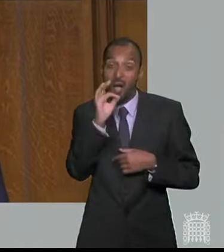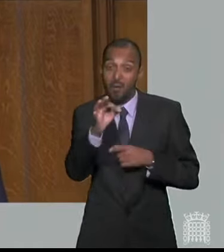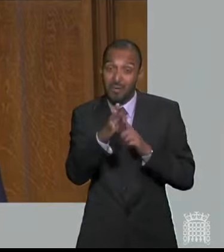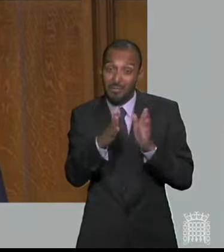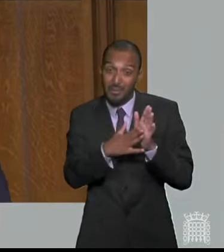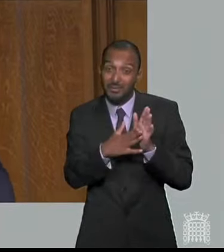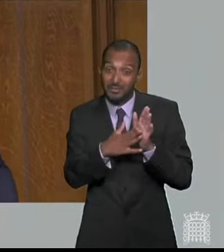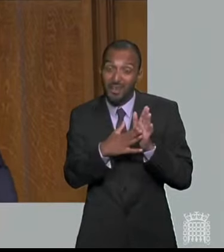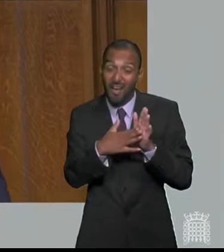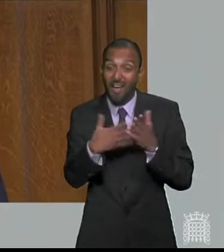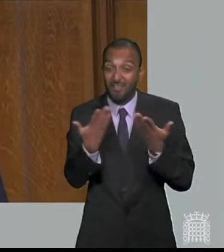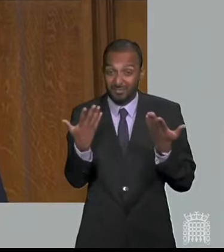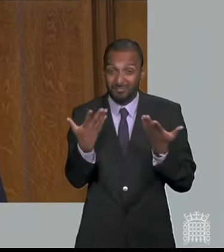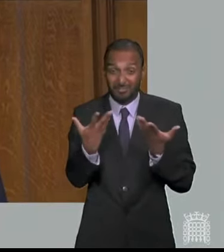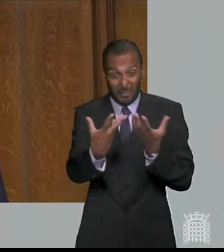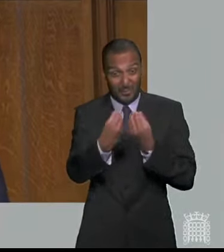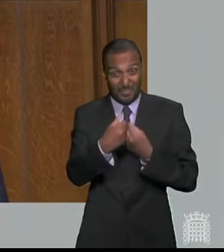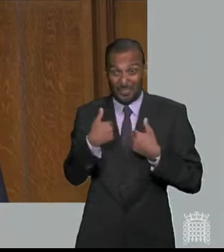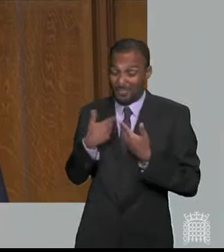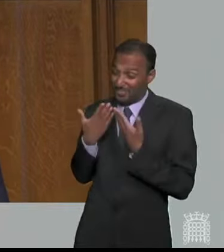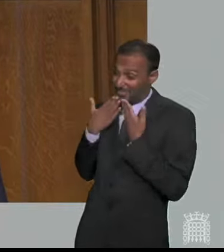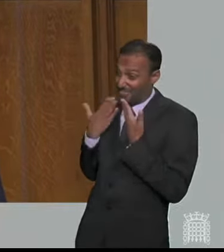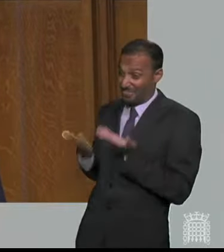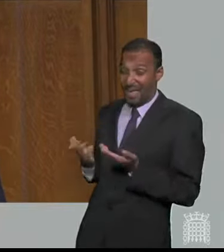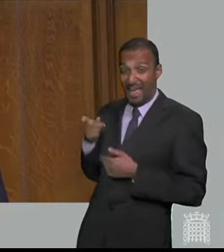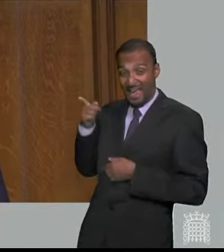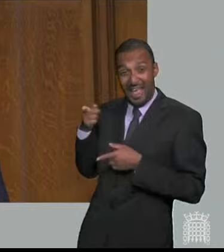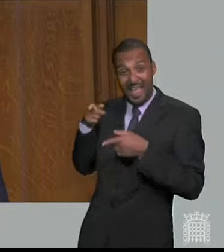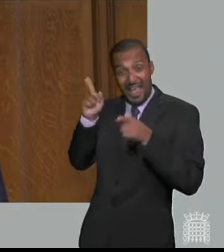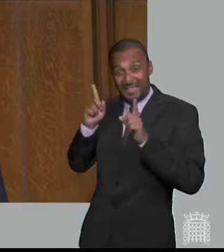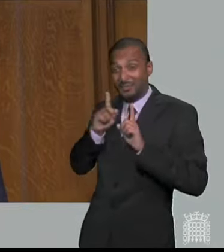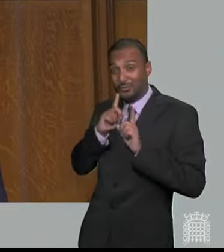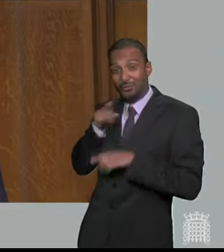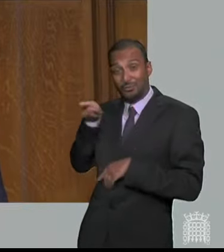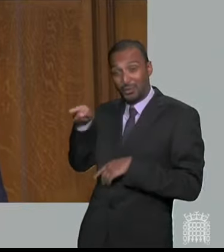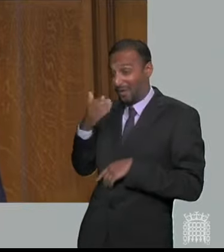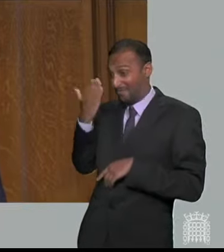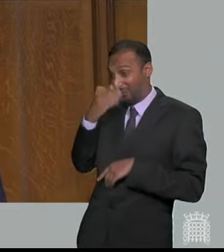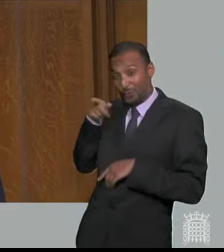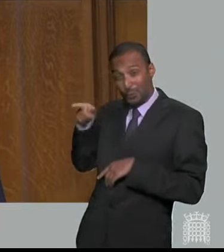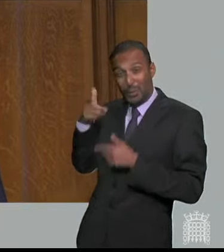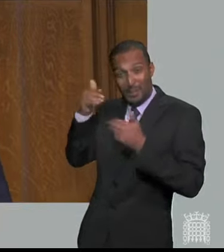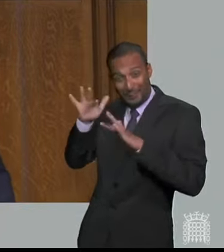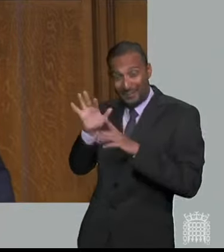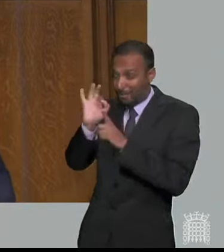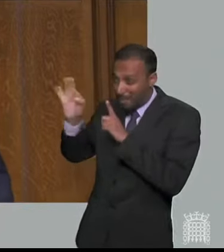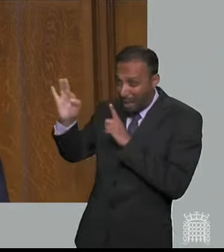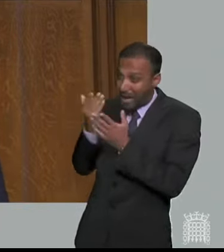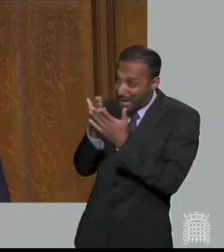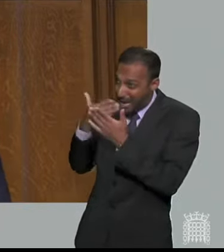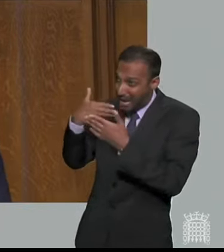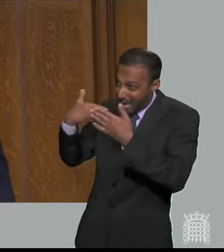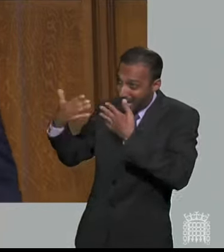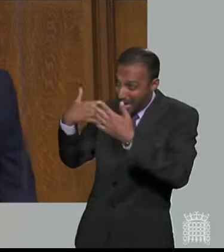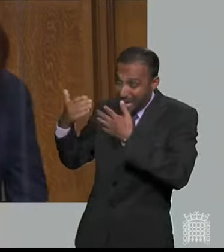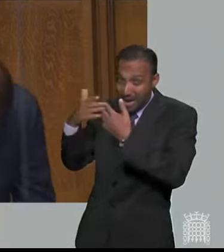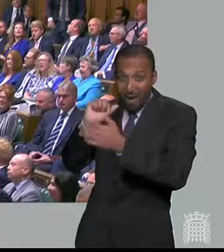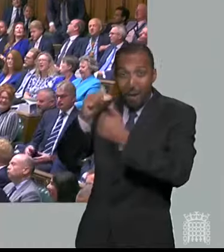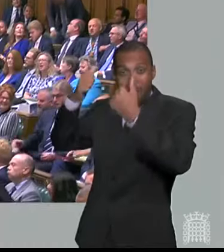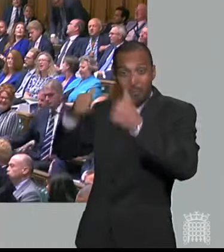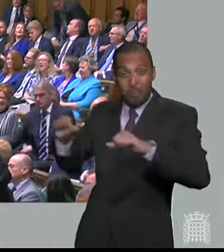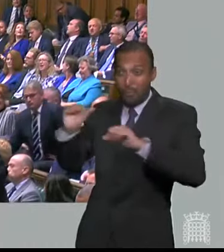Academy Trust, Matthew Hall, the head teacher of Bolsover School, and all of those who have helped to bring a sixth form to